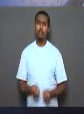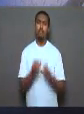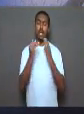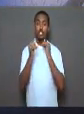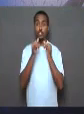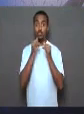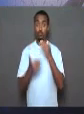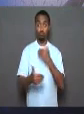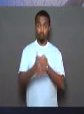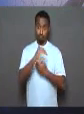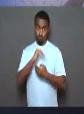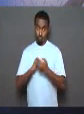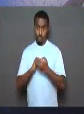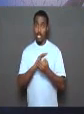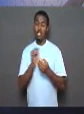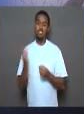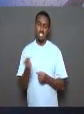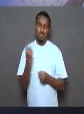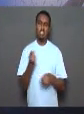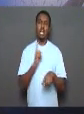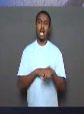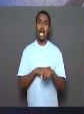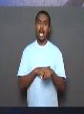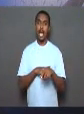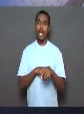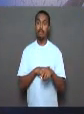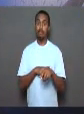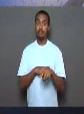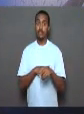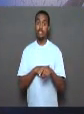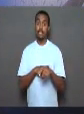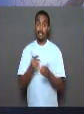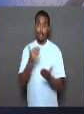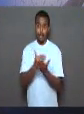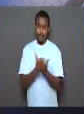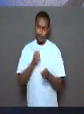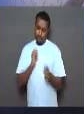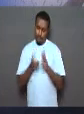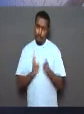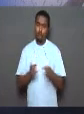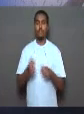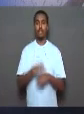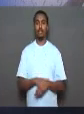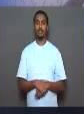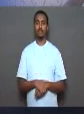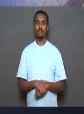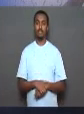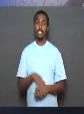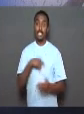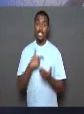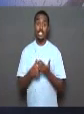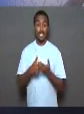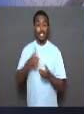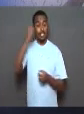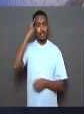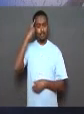much information to cover, and sometimes the lessons can move very quickly. In